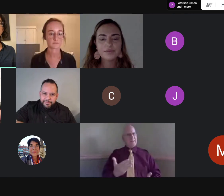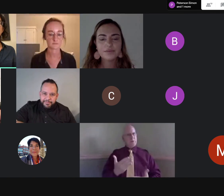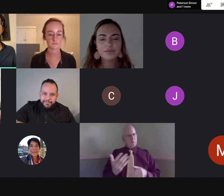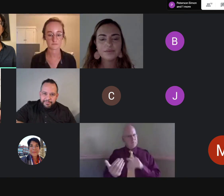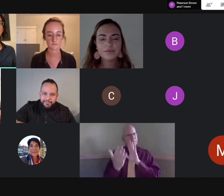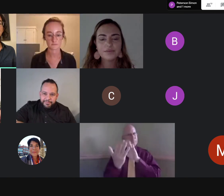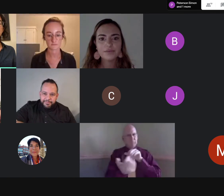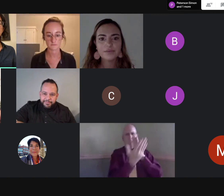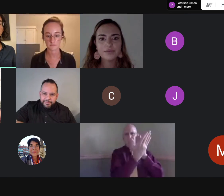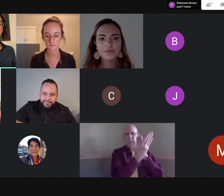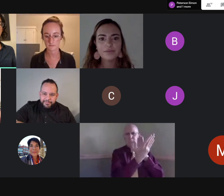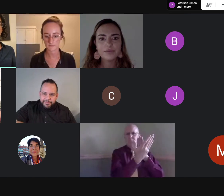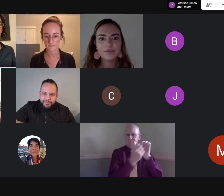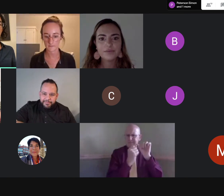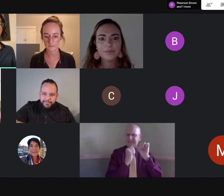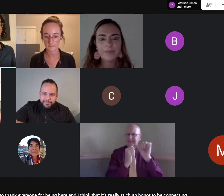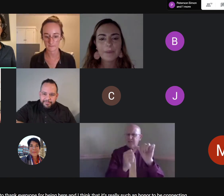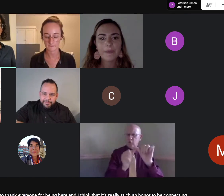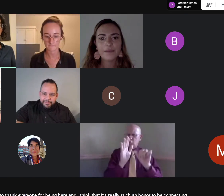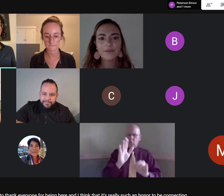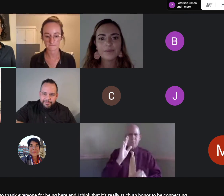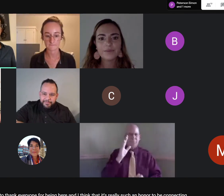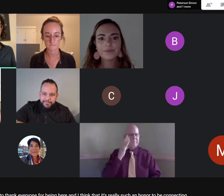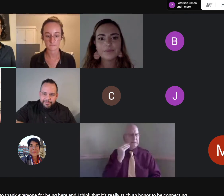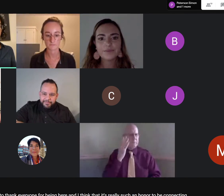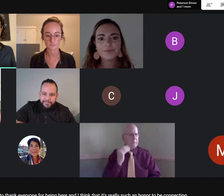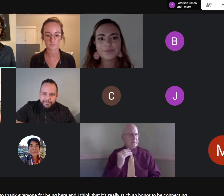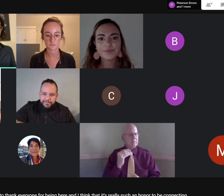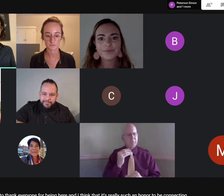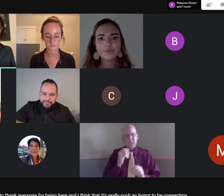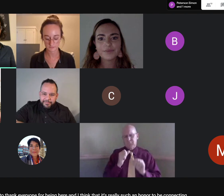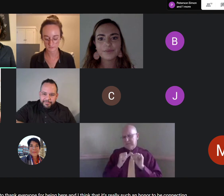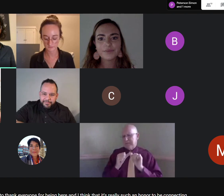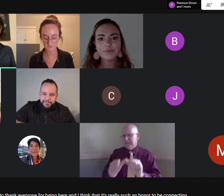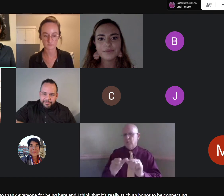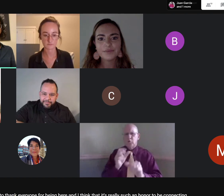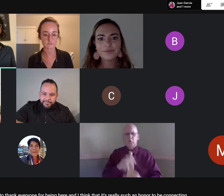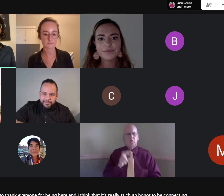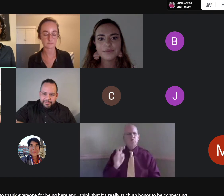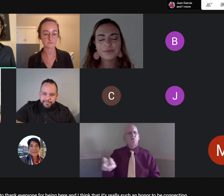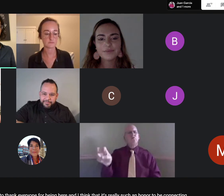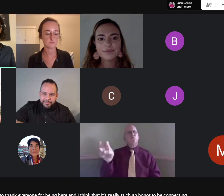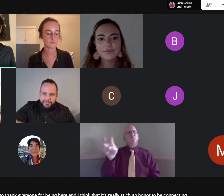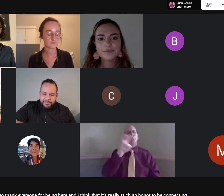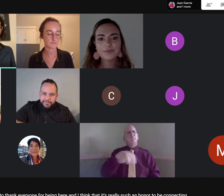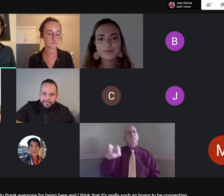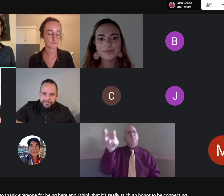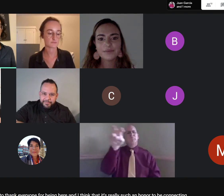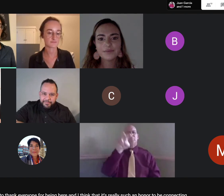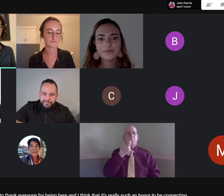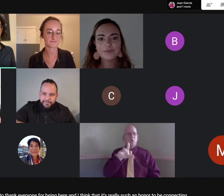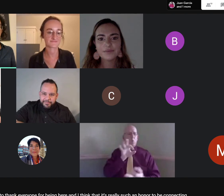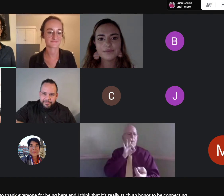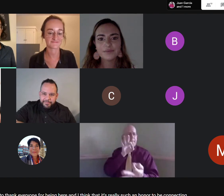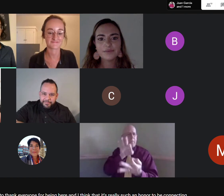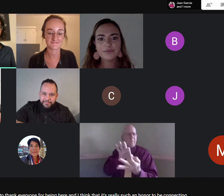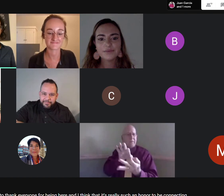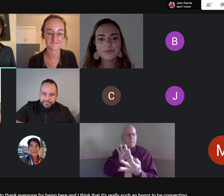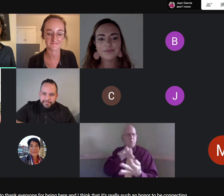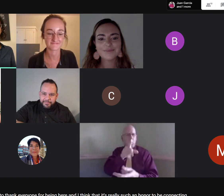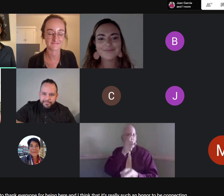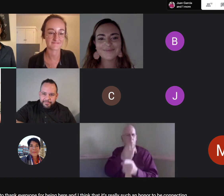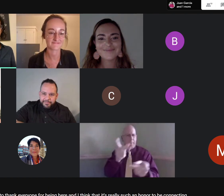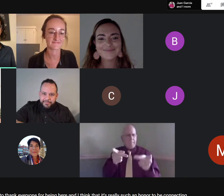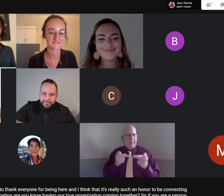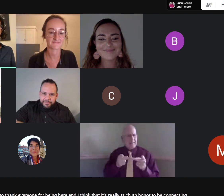just continue on your journey. Wherever you are in your journey with disability, you are perfect and you are right where you are supposed to be.